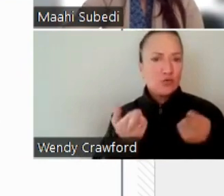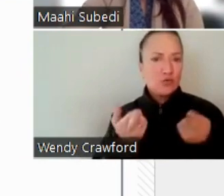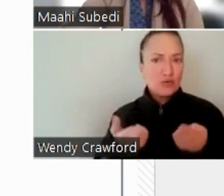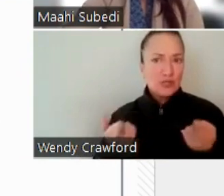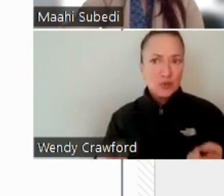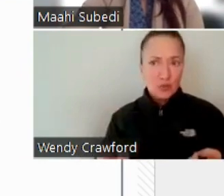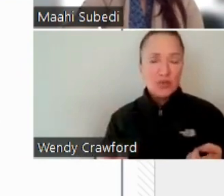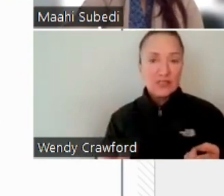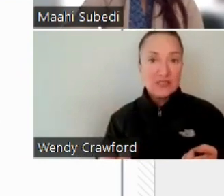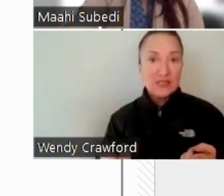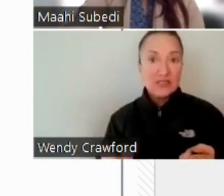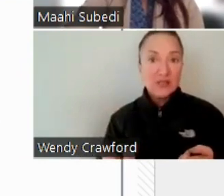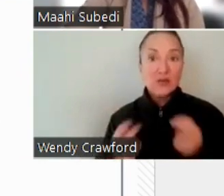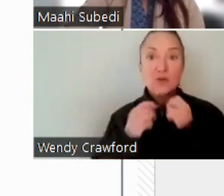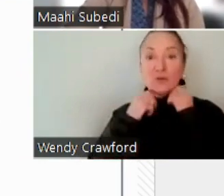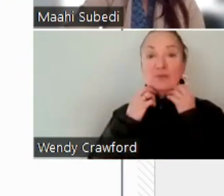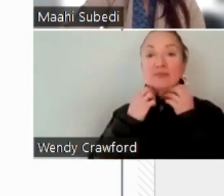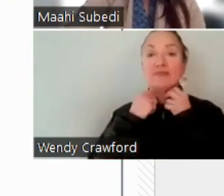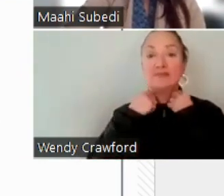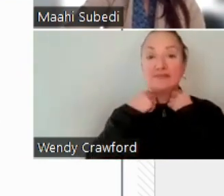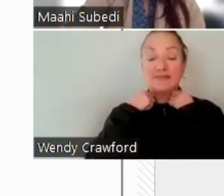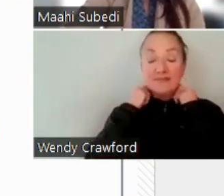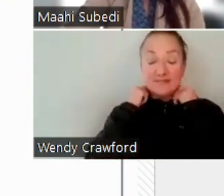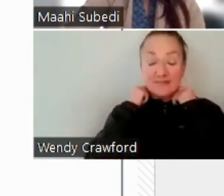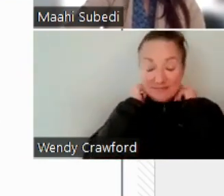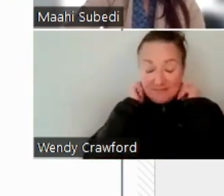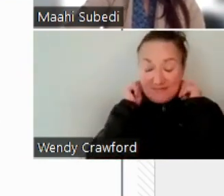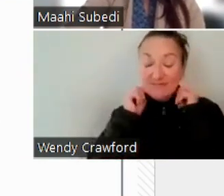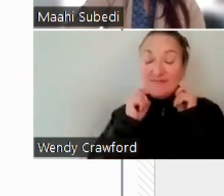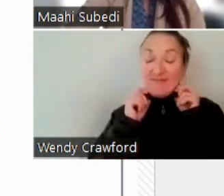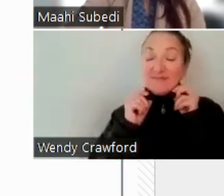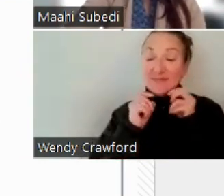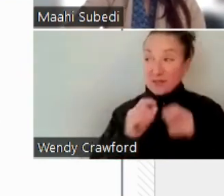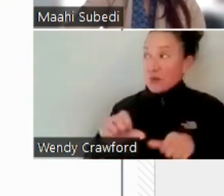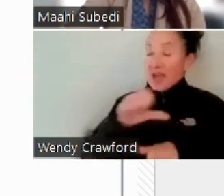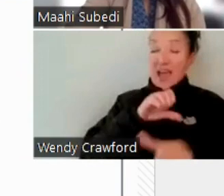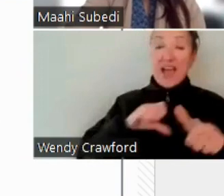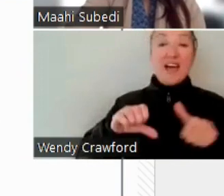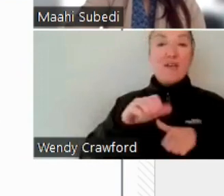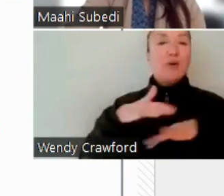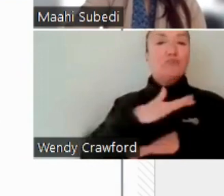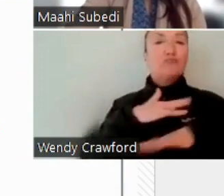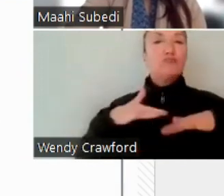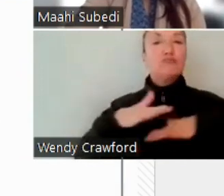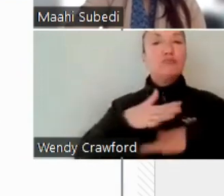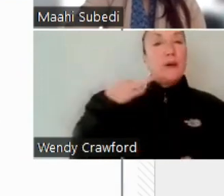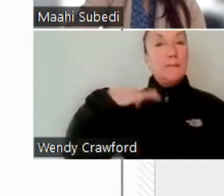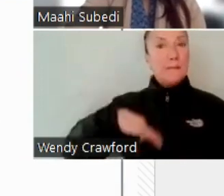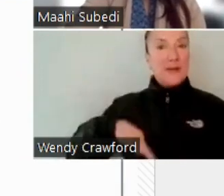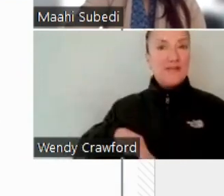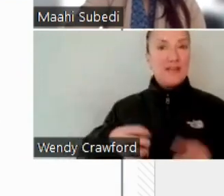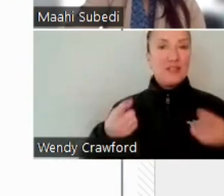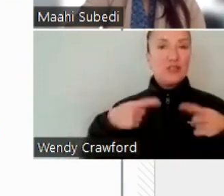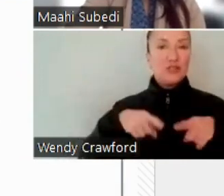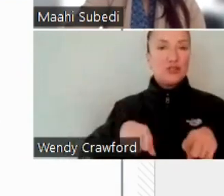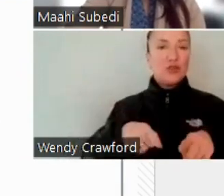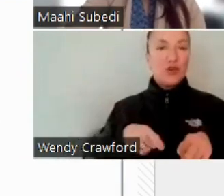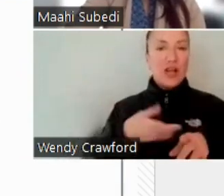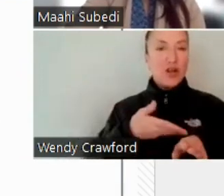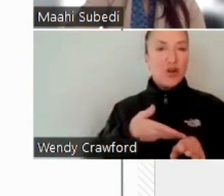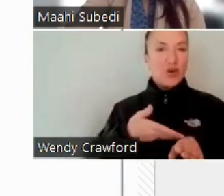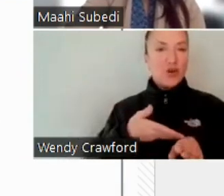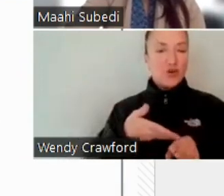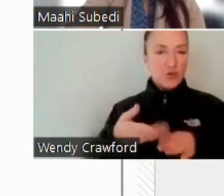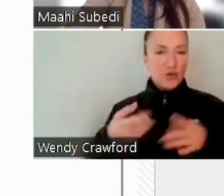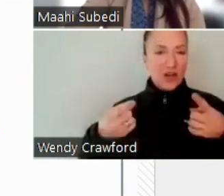with everybody around you so everyone can benefit and get better with how they communicate during career fairs. So thank you to those